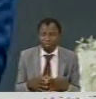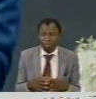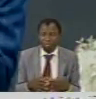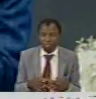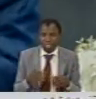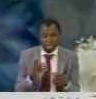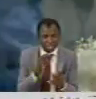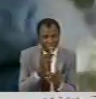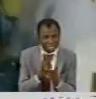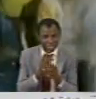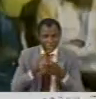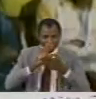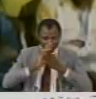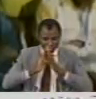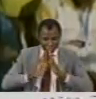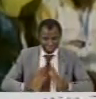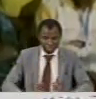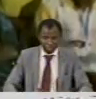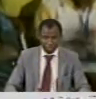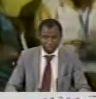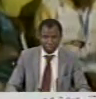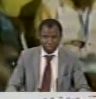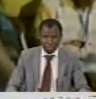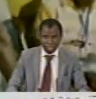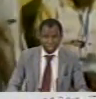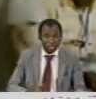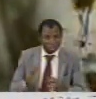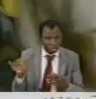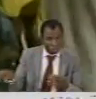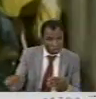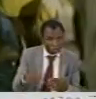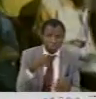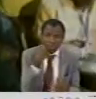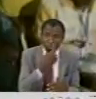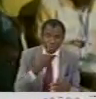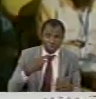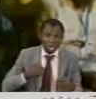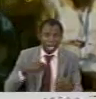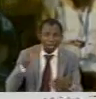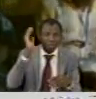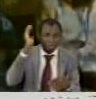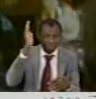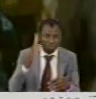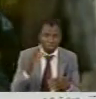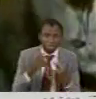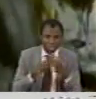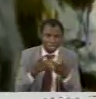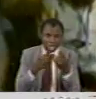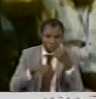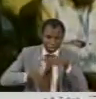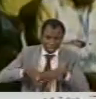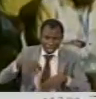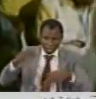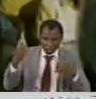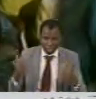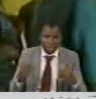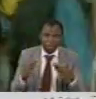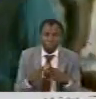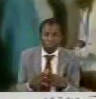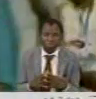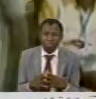Maintain your calmness. Those who have testimony, start coming out. Start coming